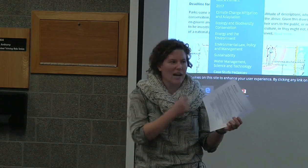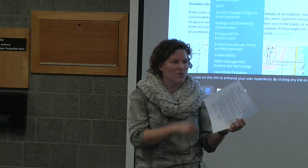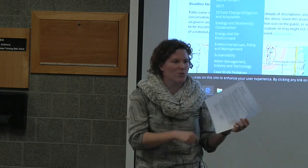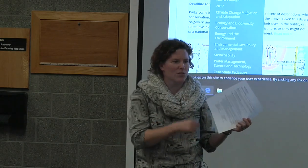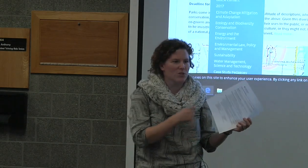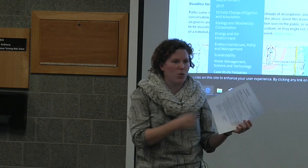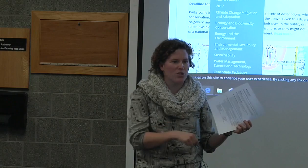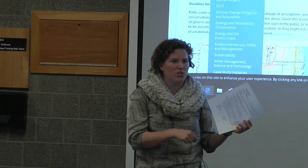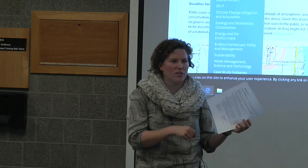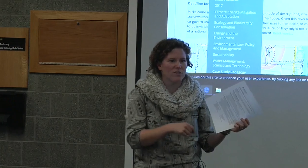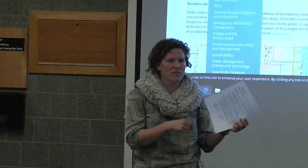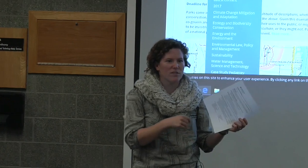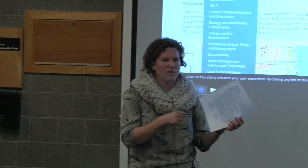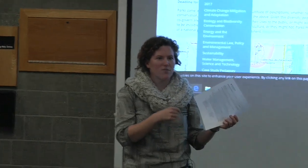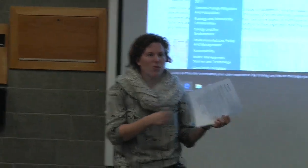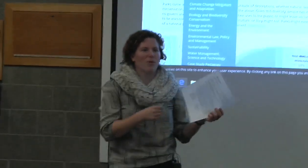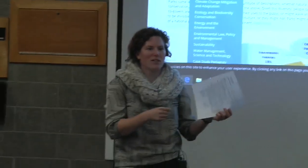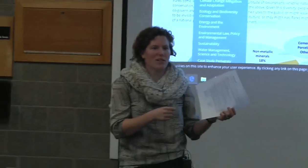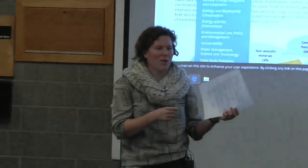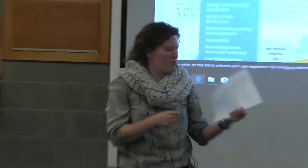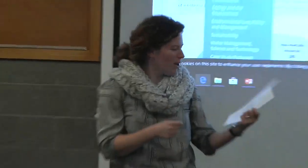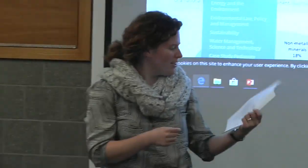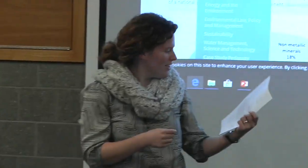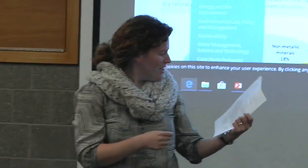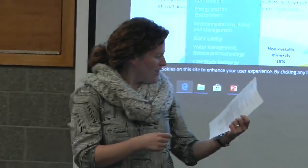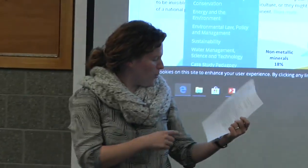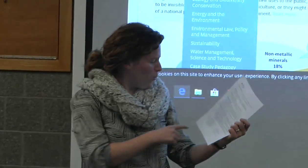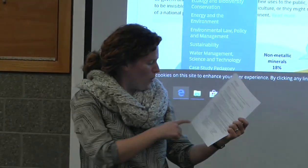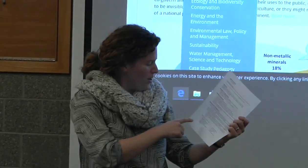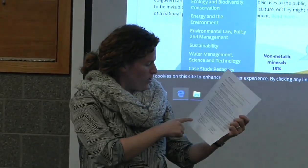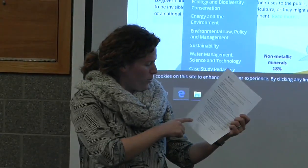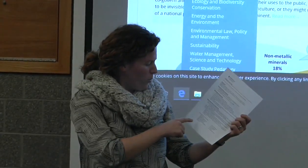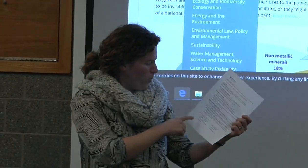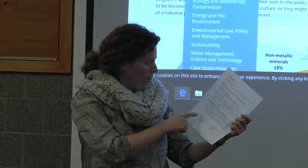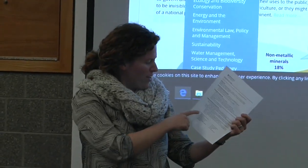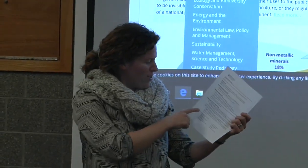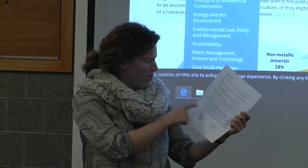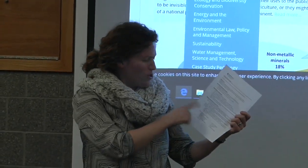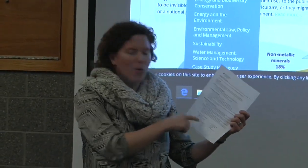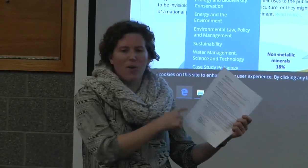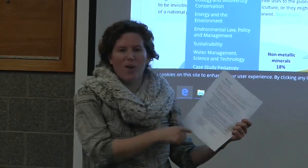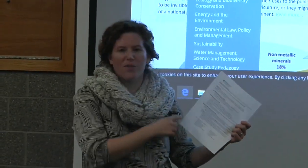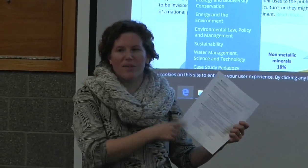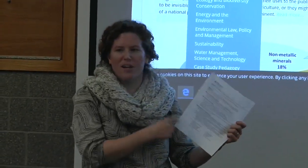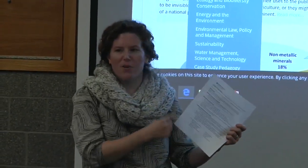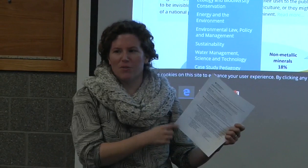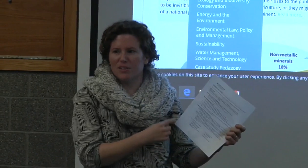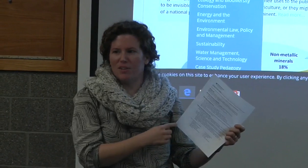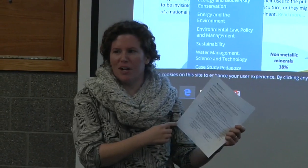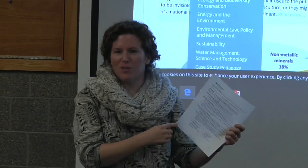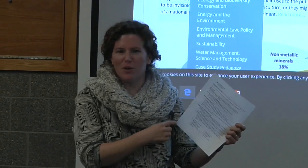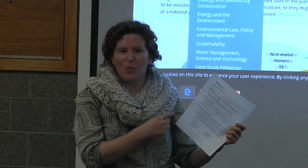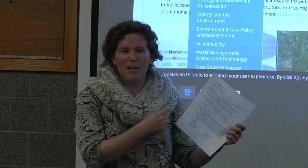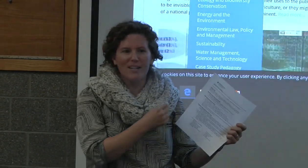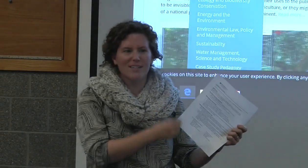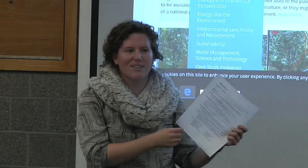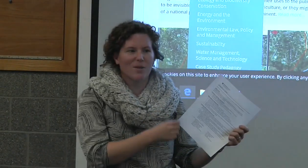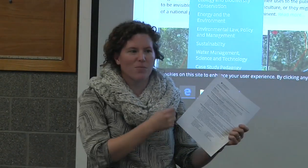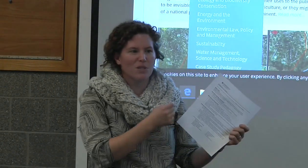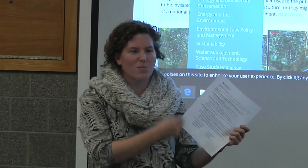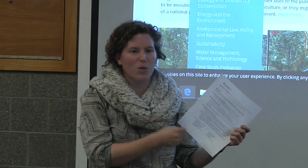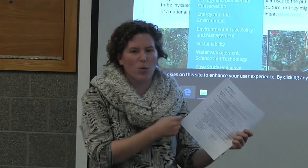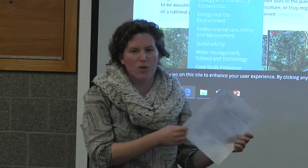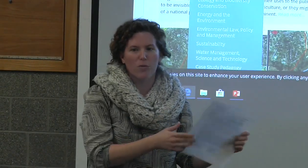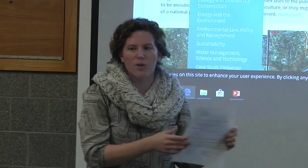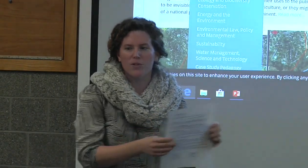hard copy and try to answer these questions for myself, right? Like, what do I want them to get out of this class, right? What